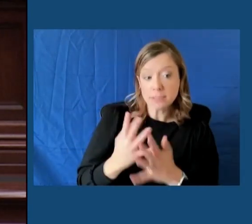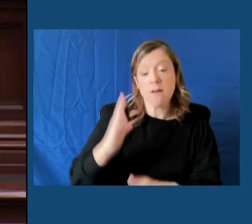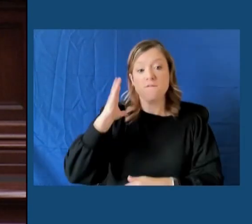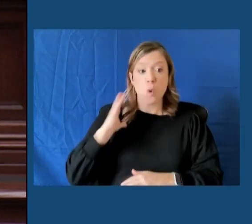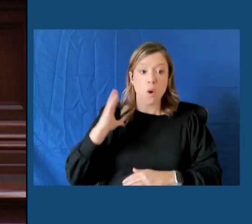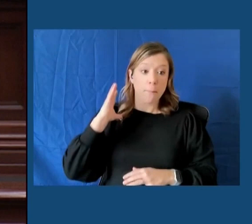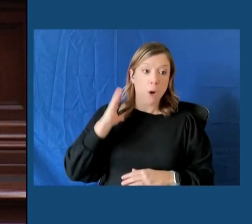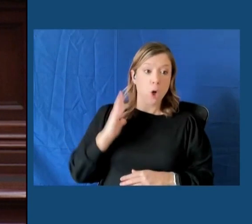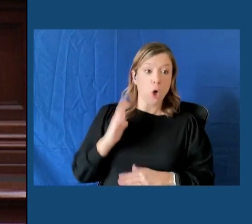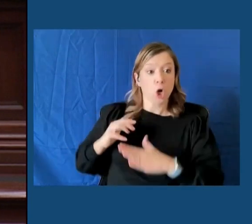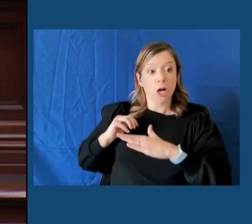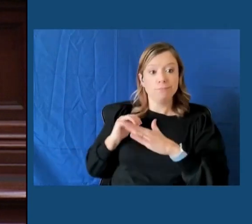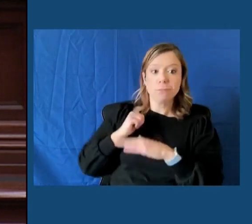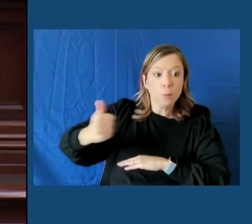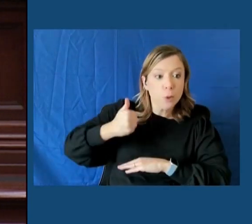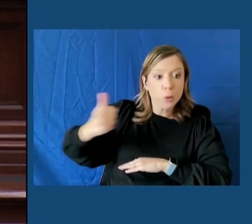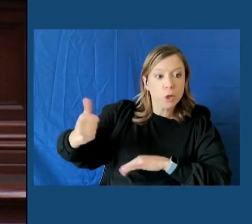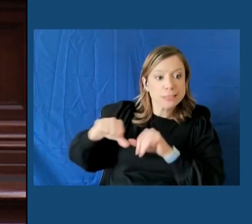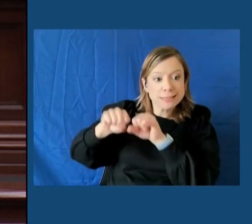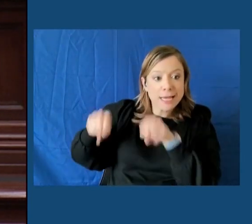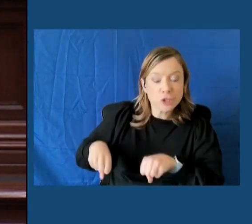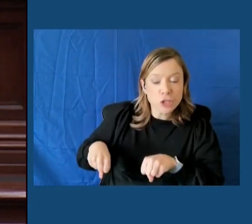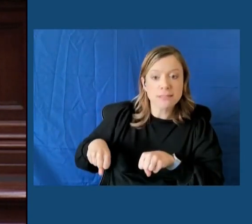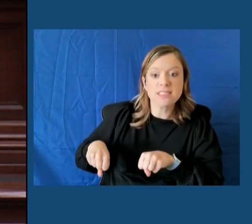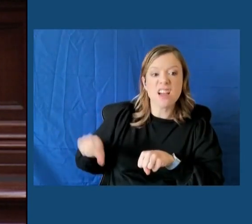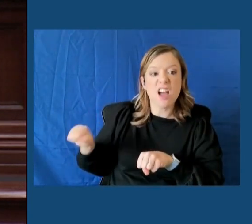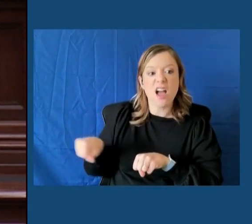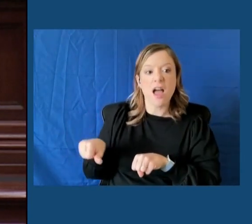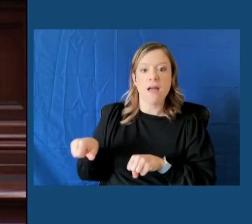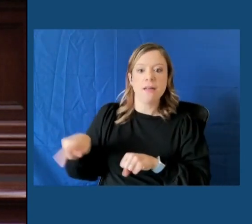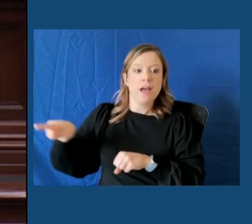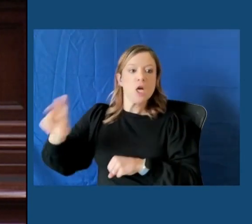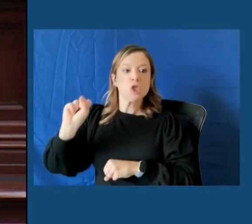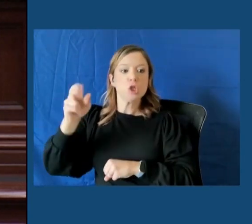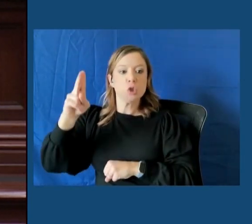and underutilized SUNY properties.